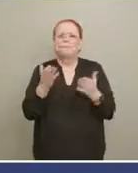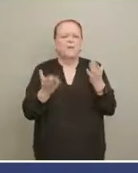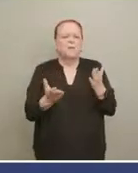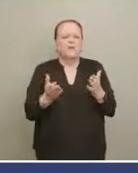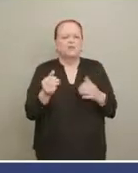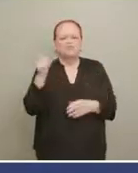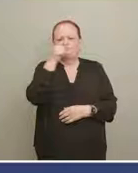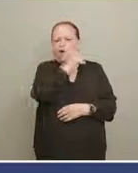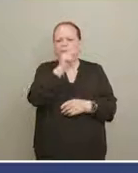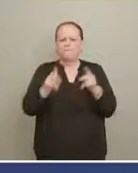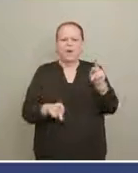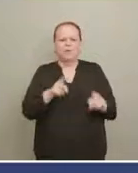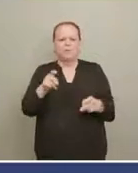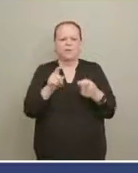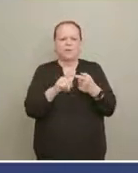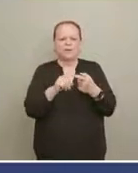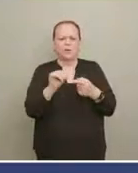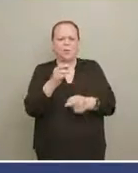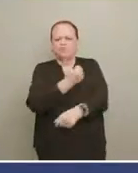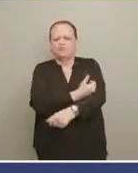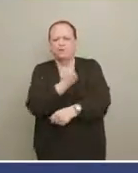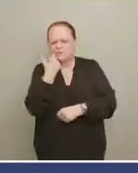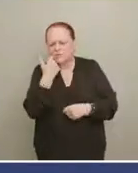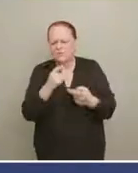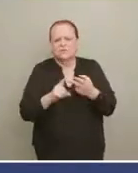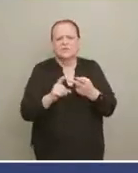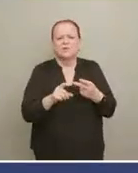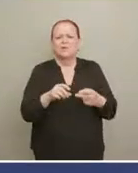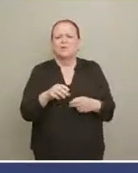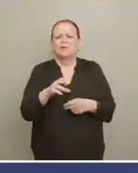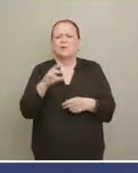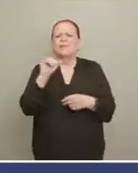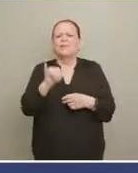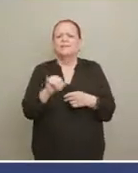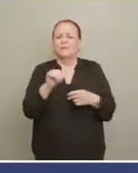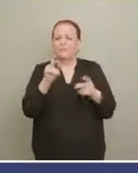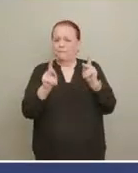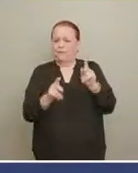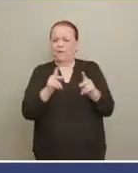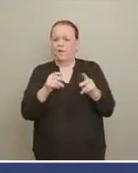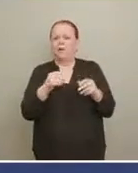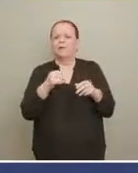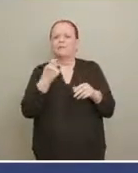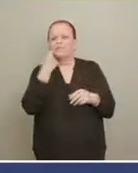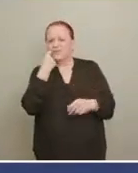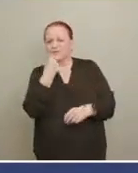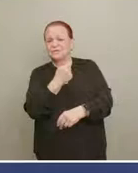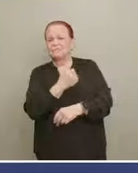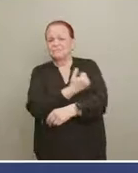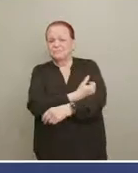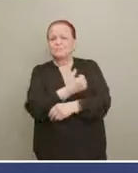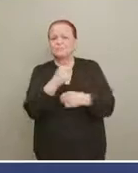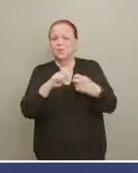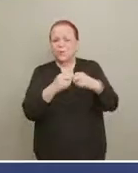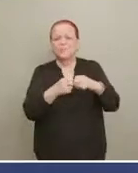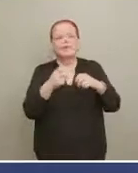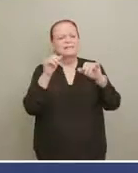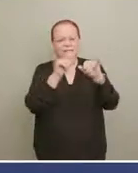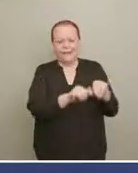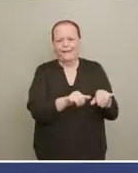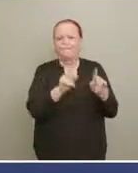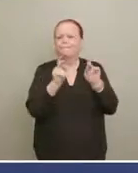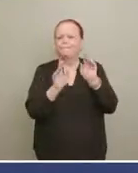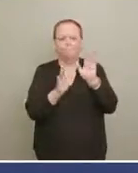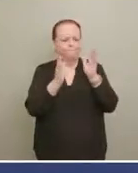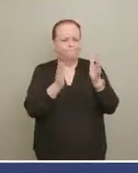intoxication issue. A lot of the times when we get these calls, it's the habitual offenders, the people that have the addiction problems that we've arrested several